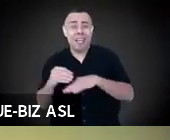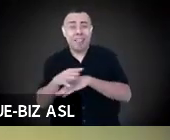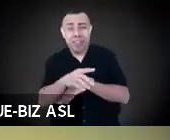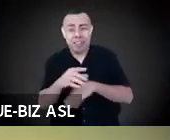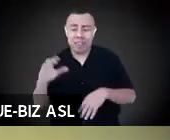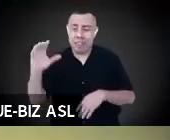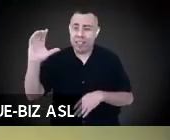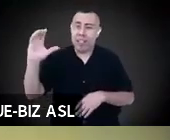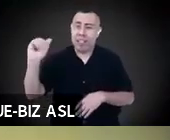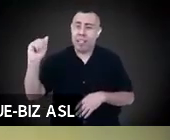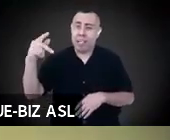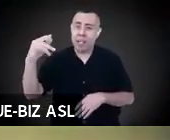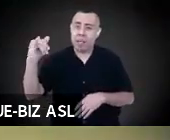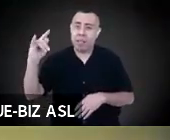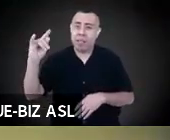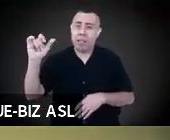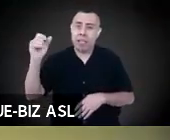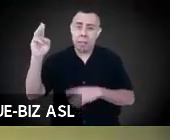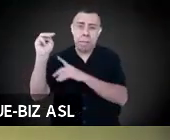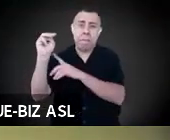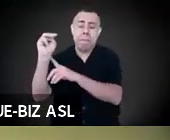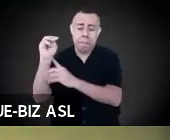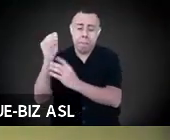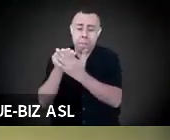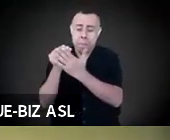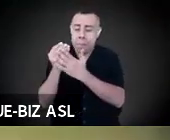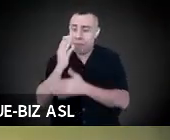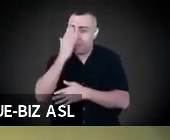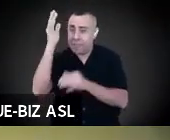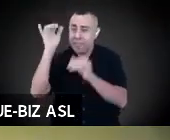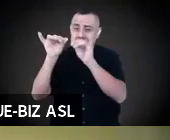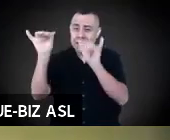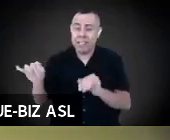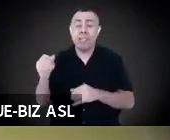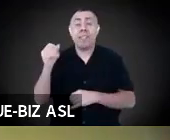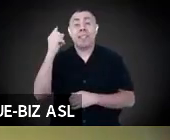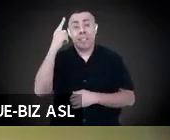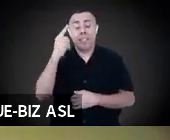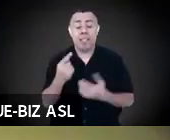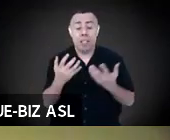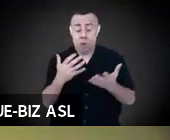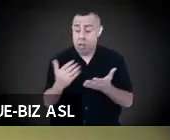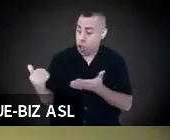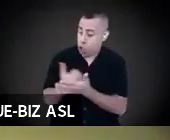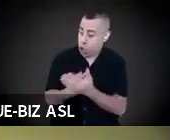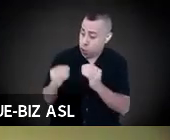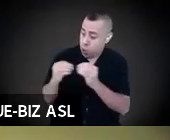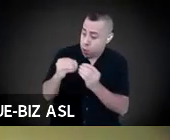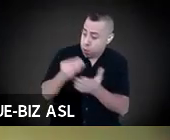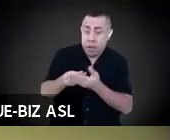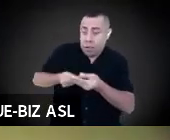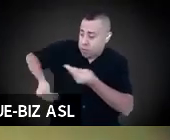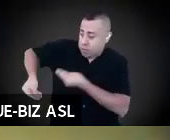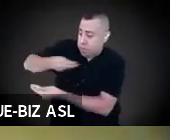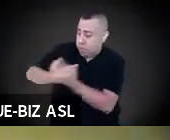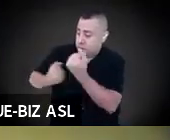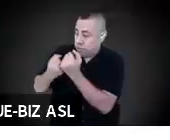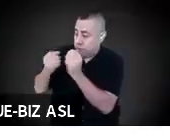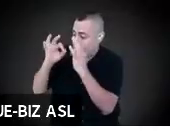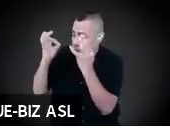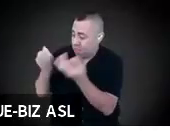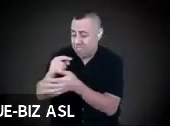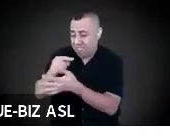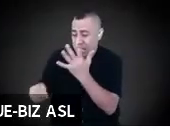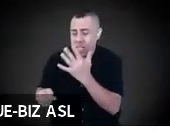families, and that's why they need to move up in the system to get more money, to be paid more. So it's a competitive market,